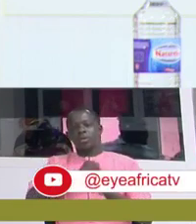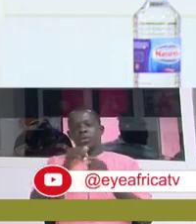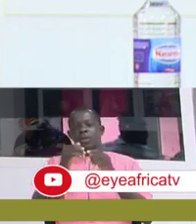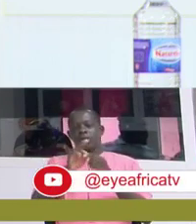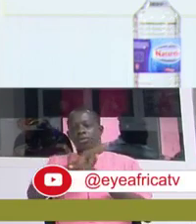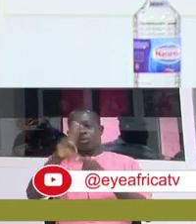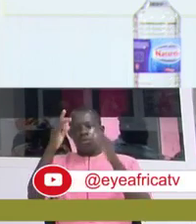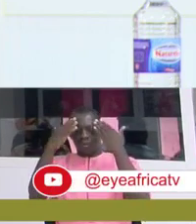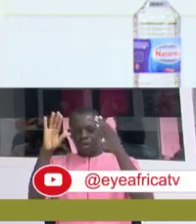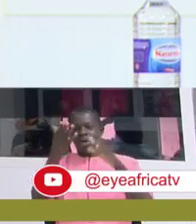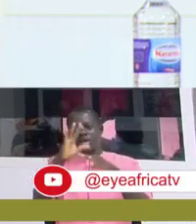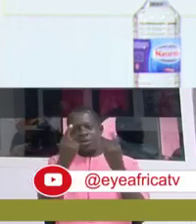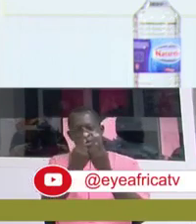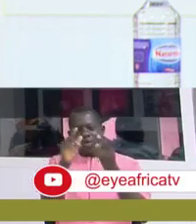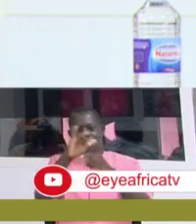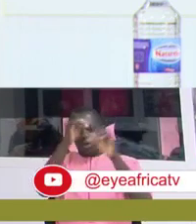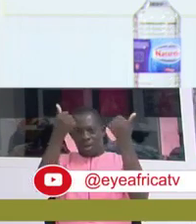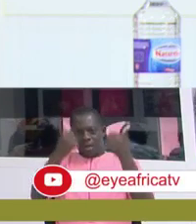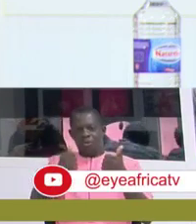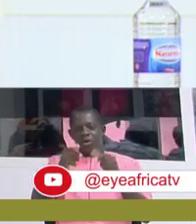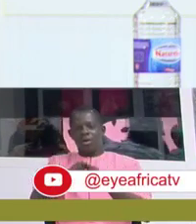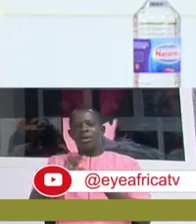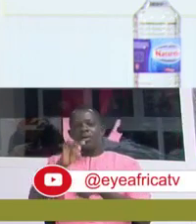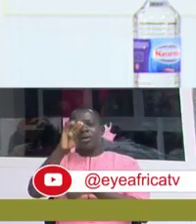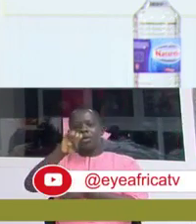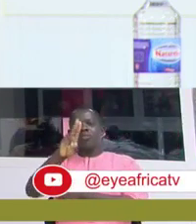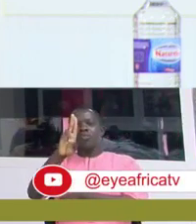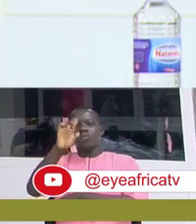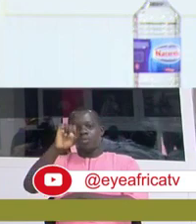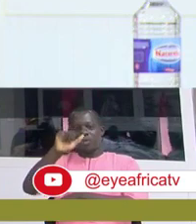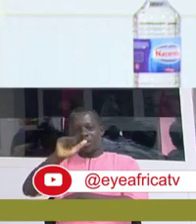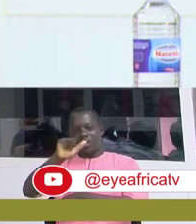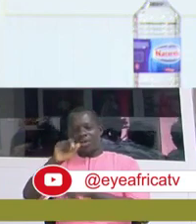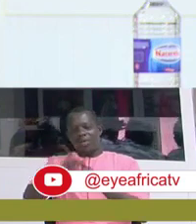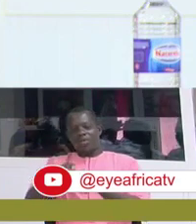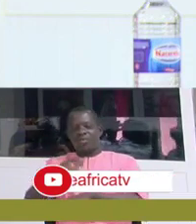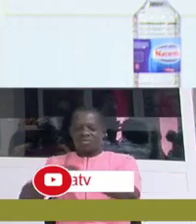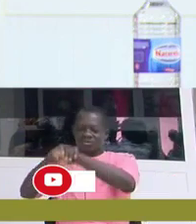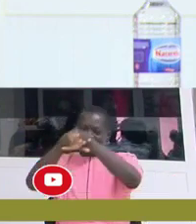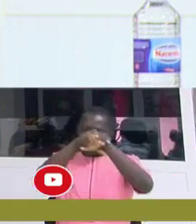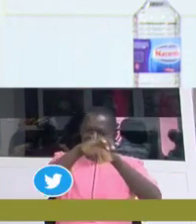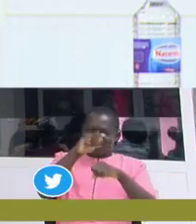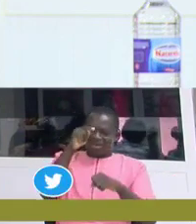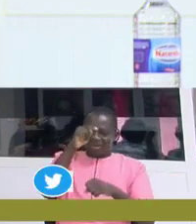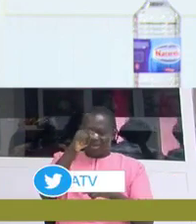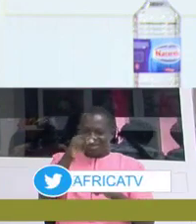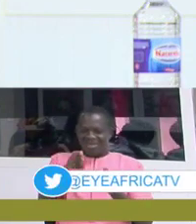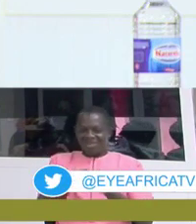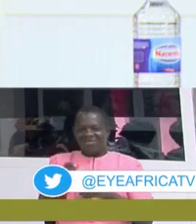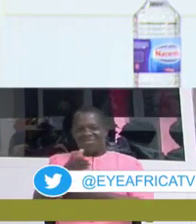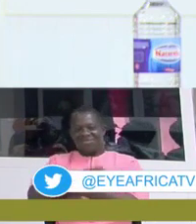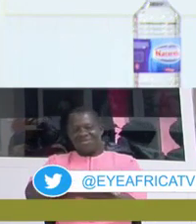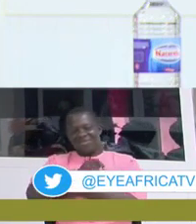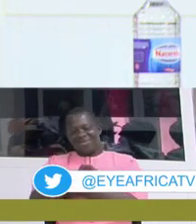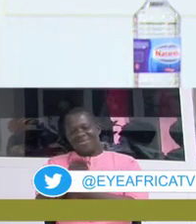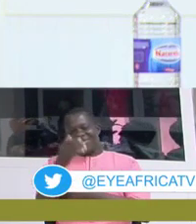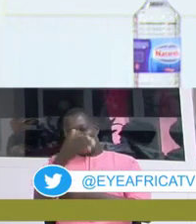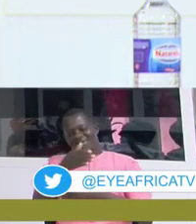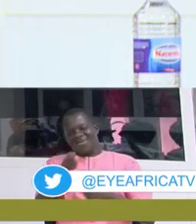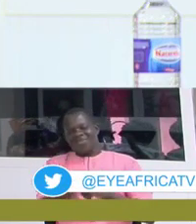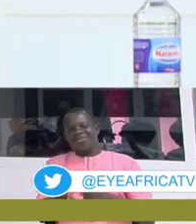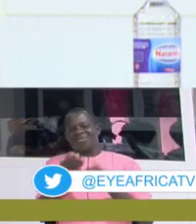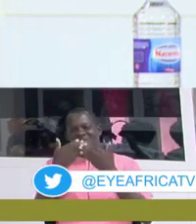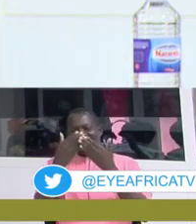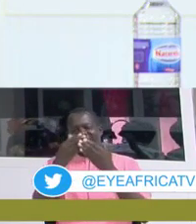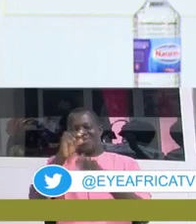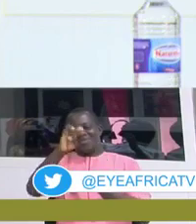anything going on. It is Musa who brought you here. It is Musa who told me to lock you in here. Nkaya musale.